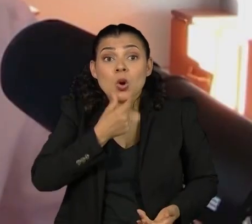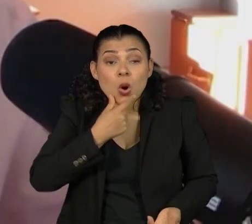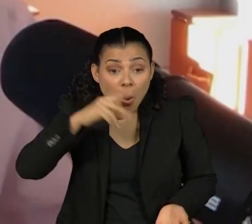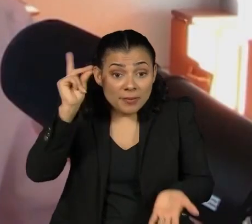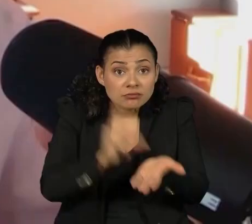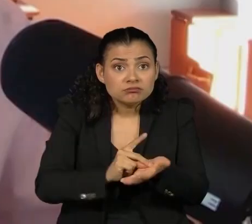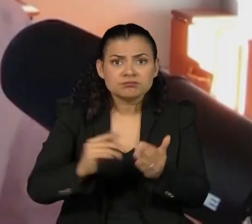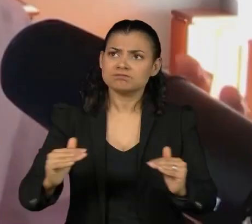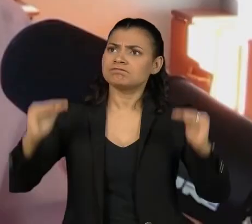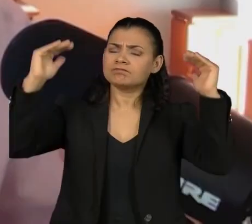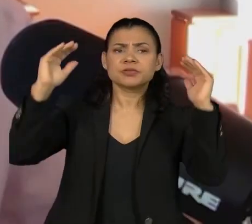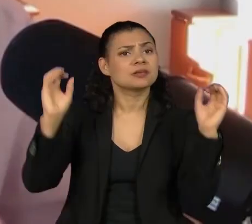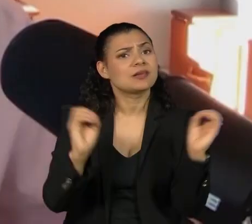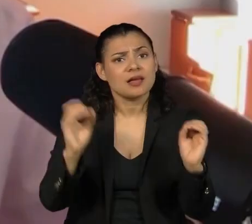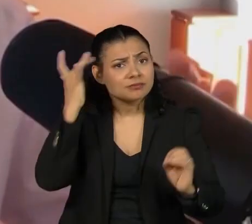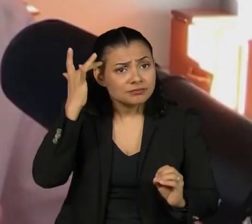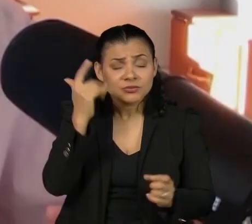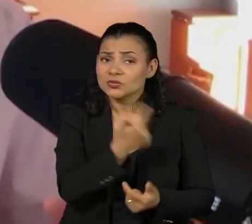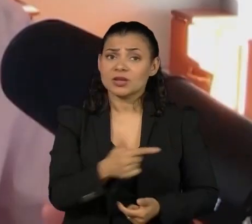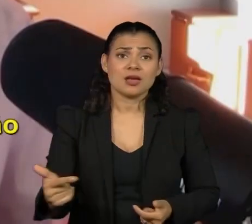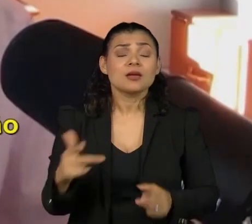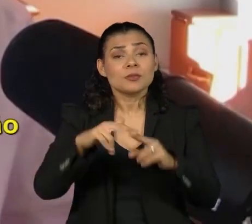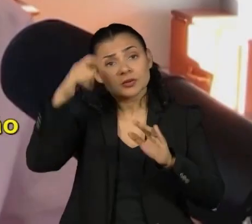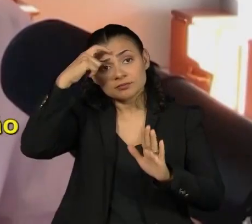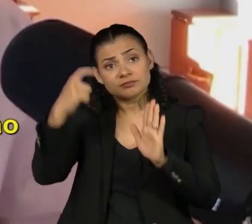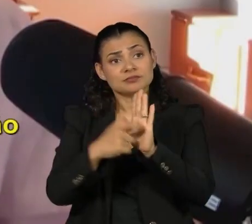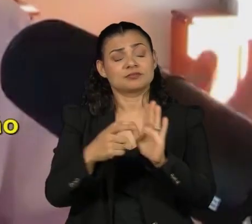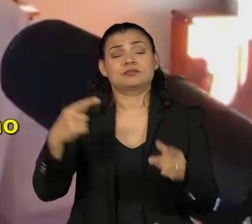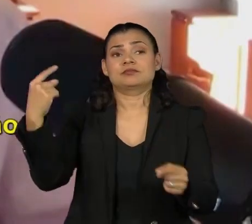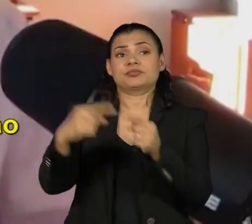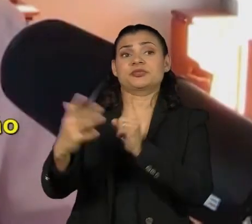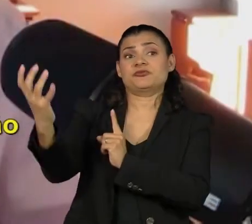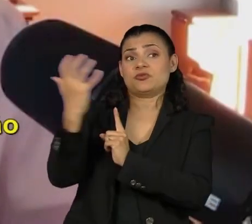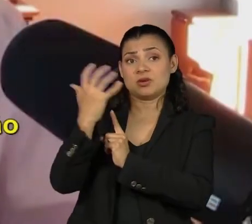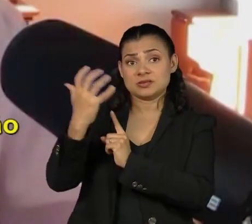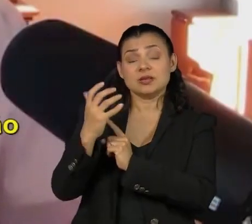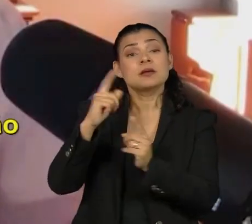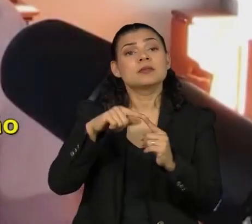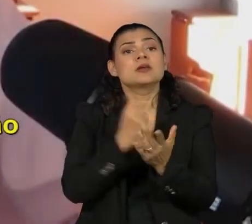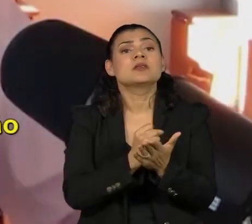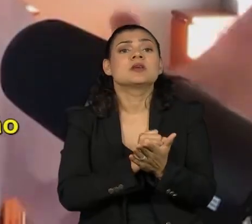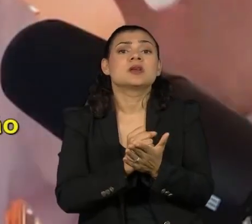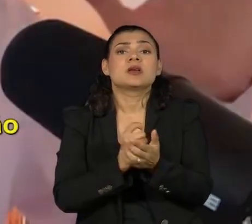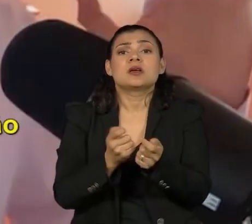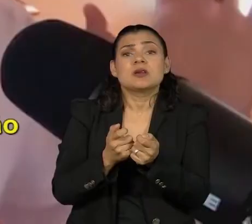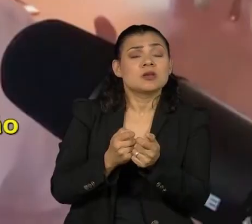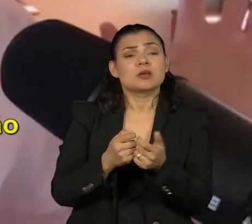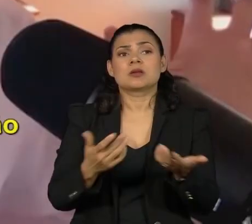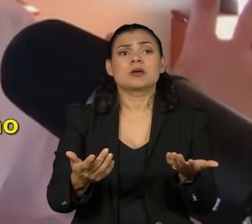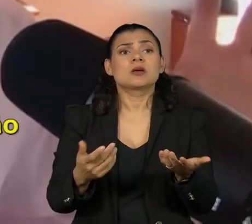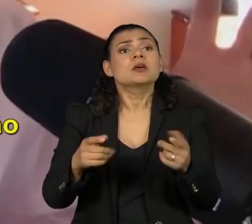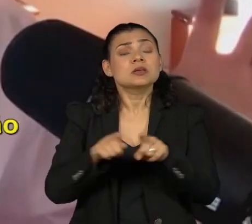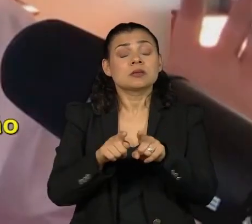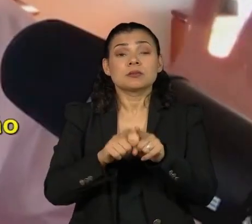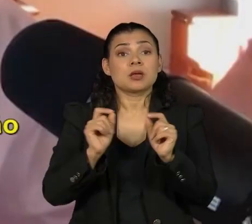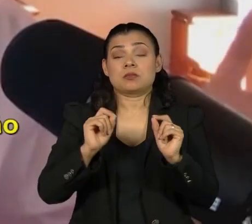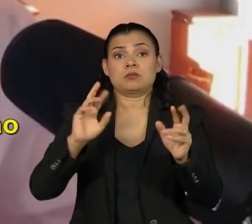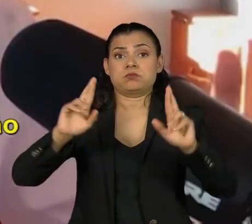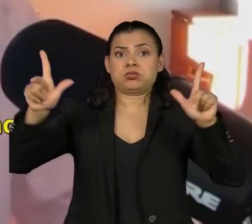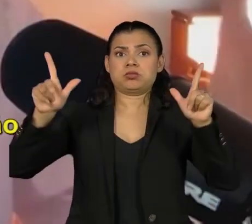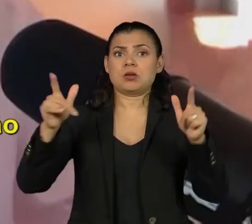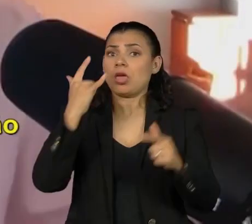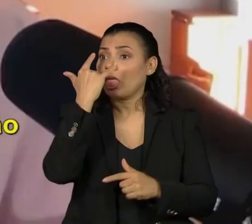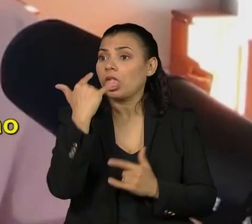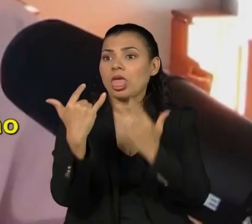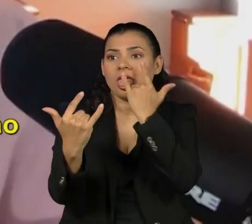And AI is going to make that so much worse. The video games and the pornography are going to be so mind-blowing, so